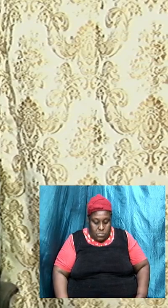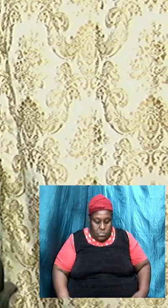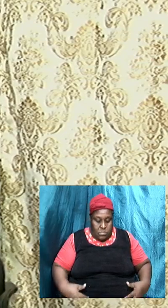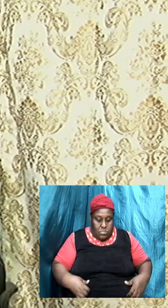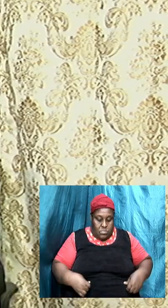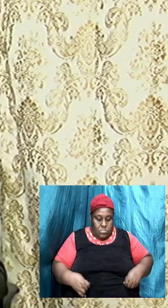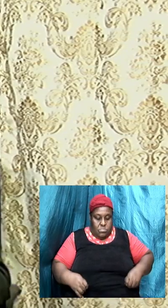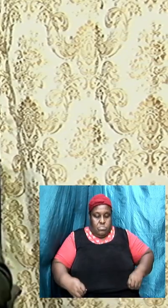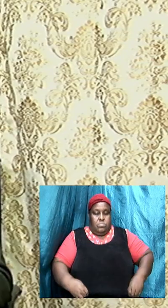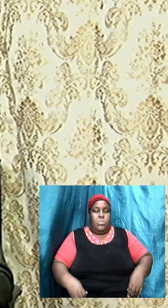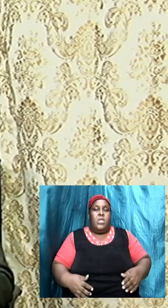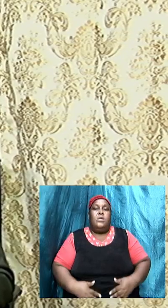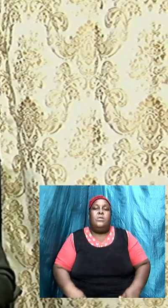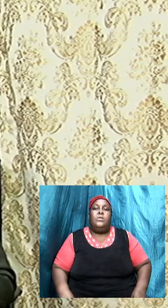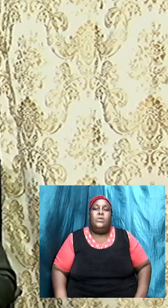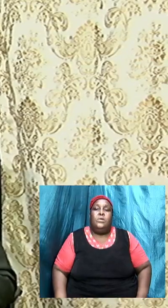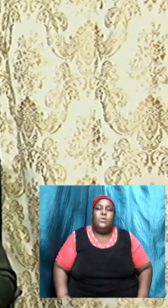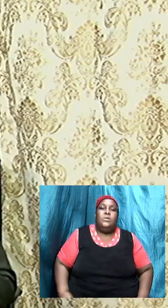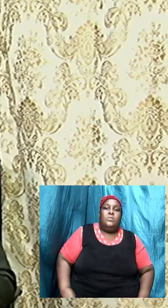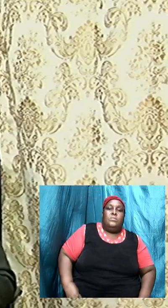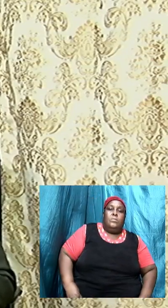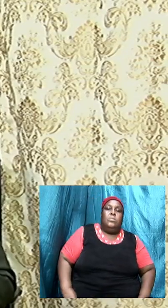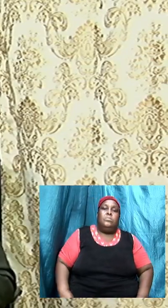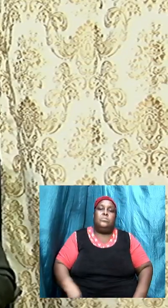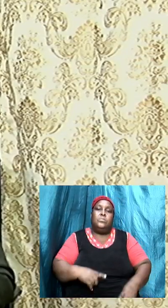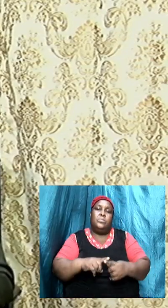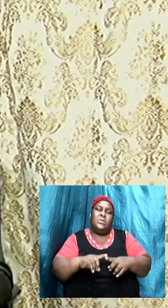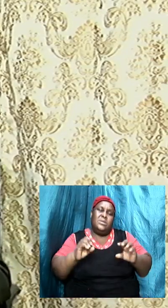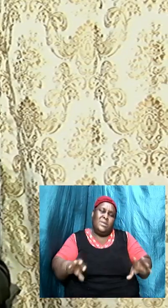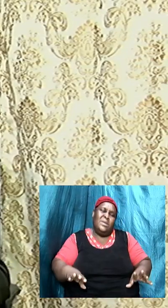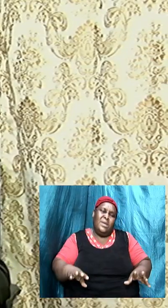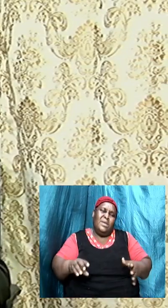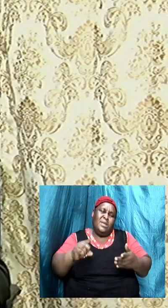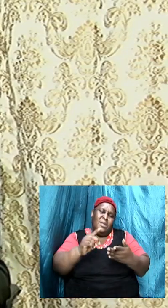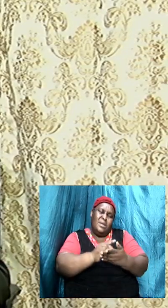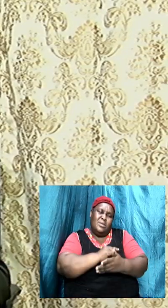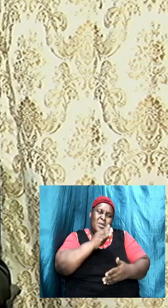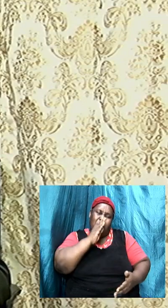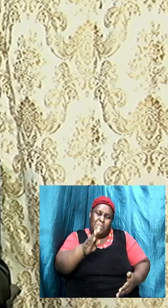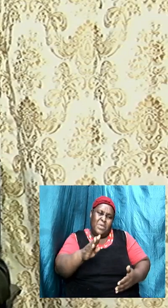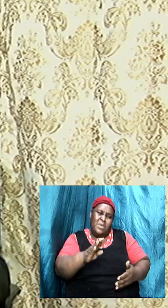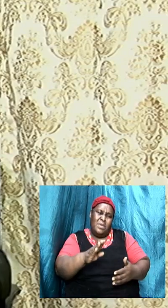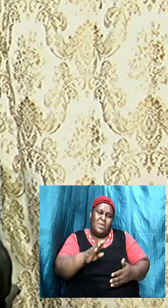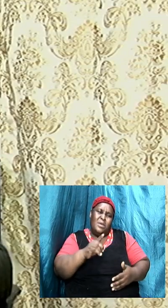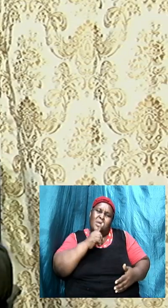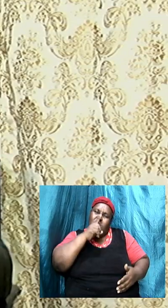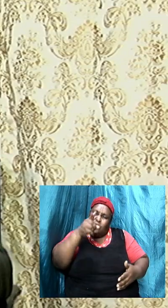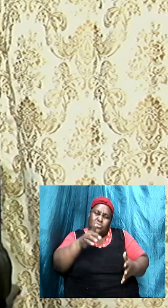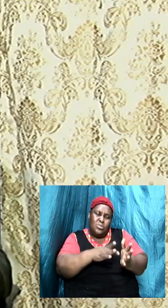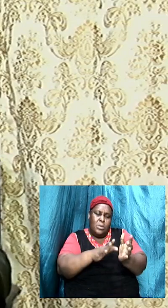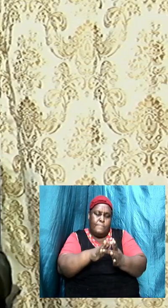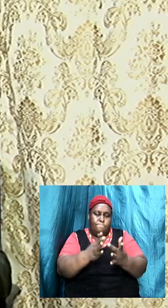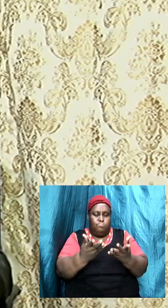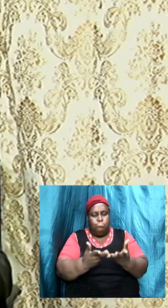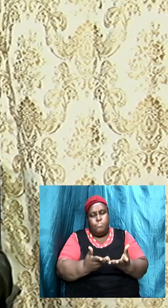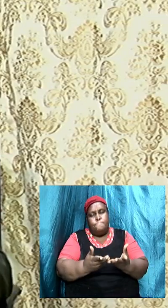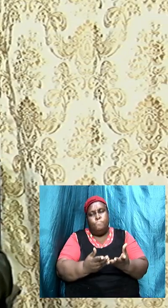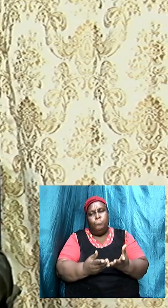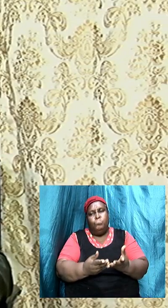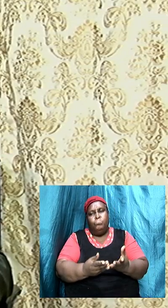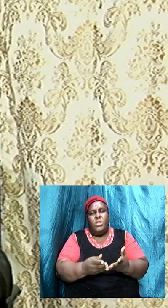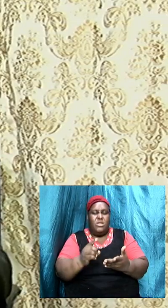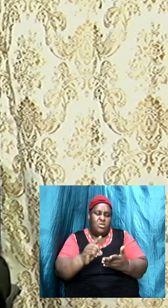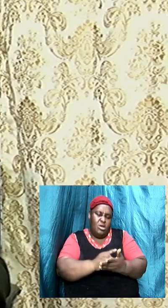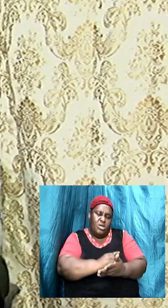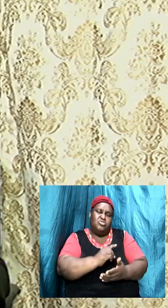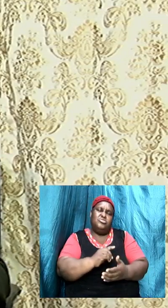When can a doctrine, be considered to be truly biblical? A doctrine can only be